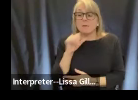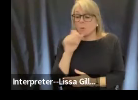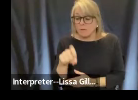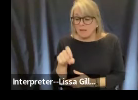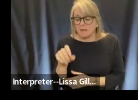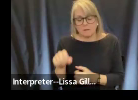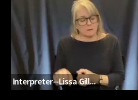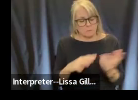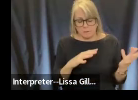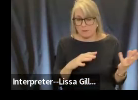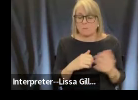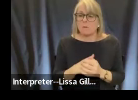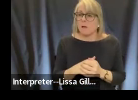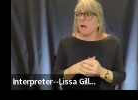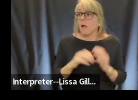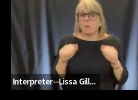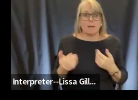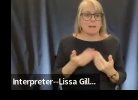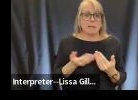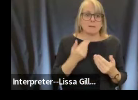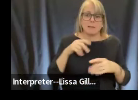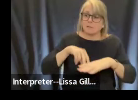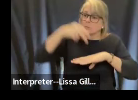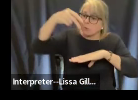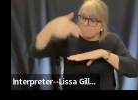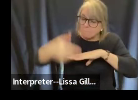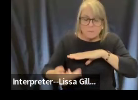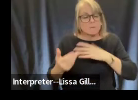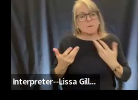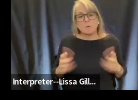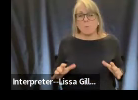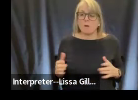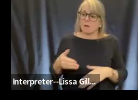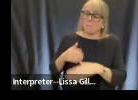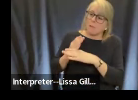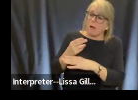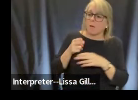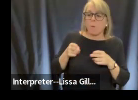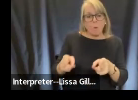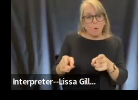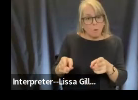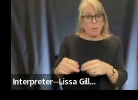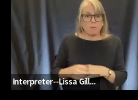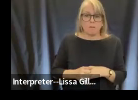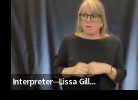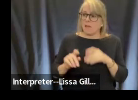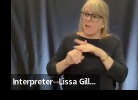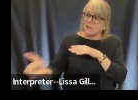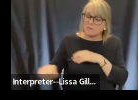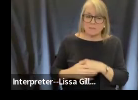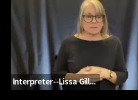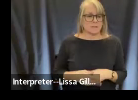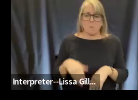can become tripping hazards. We want them not blocking hallways, exits like windows